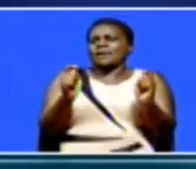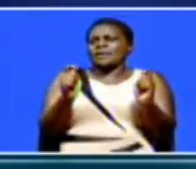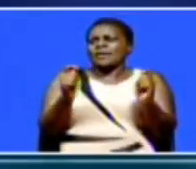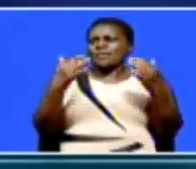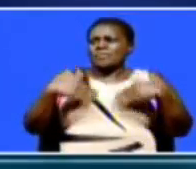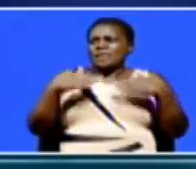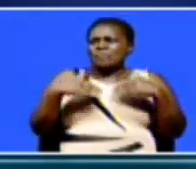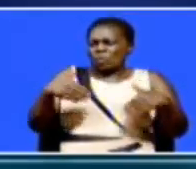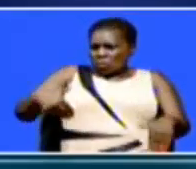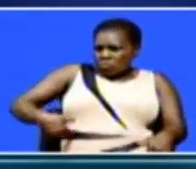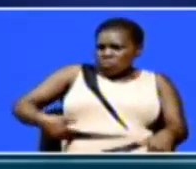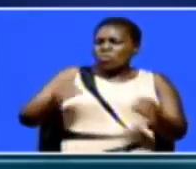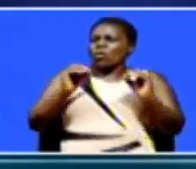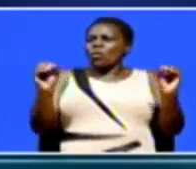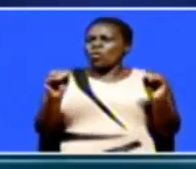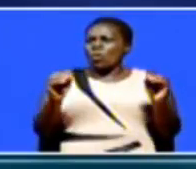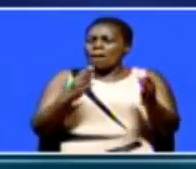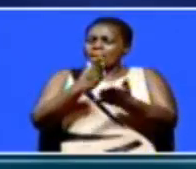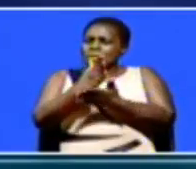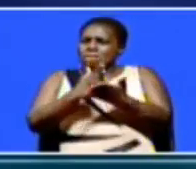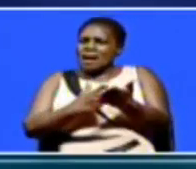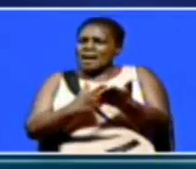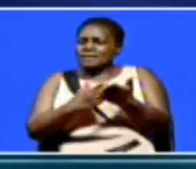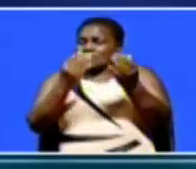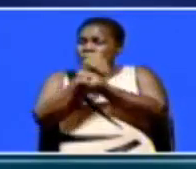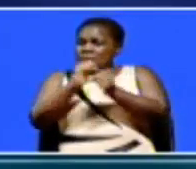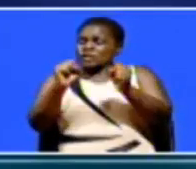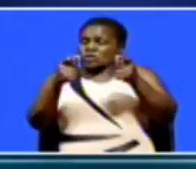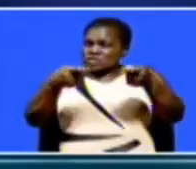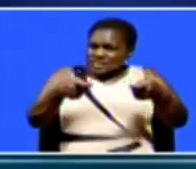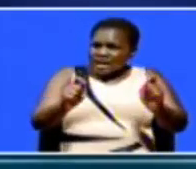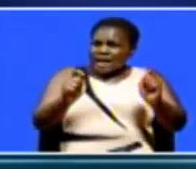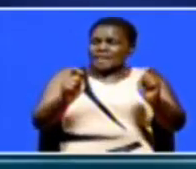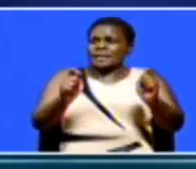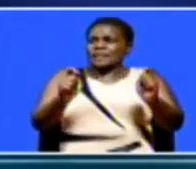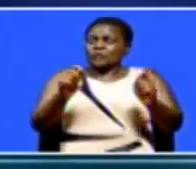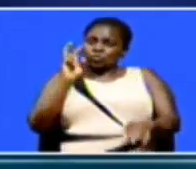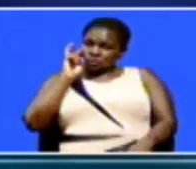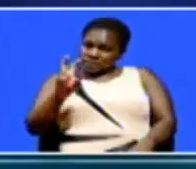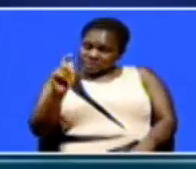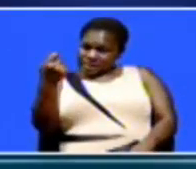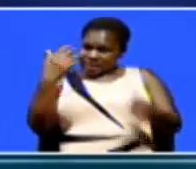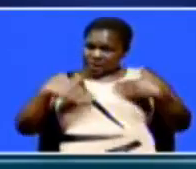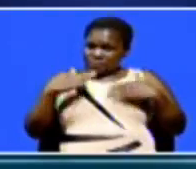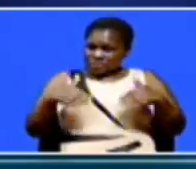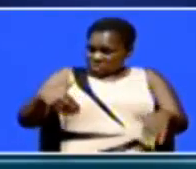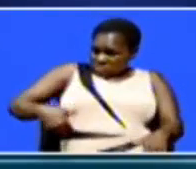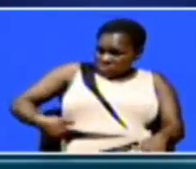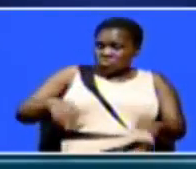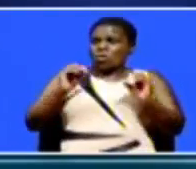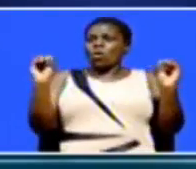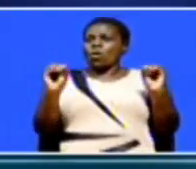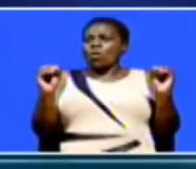that people don't go hungry. Part of the president's effort is to try and see that Kenyans do not go